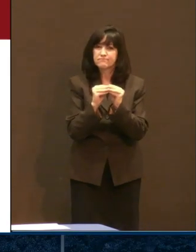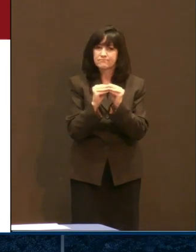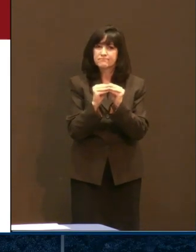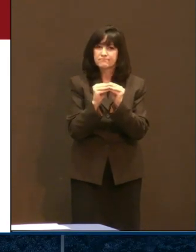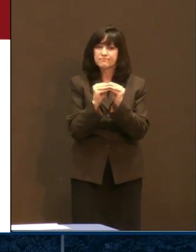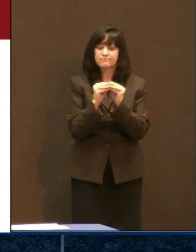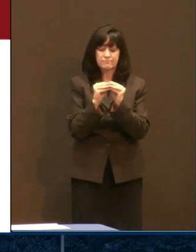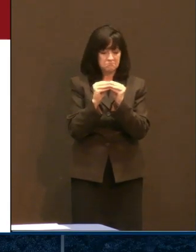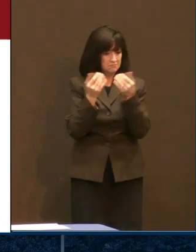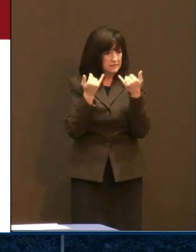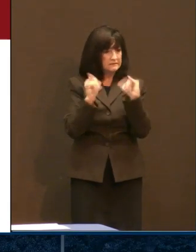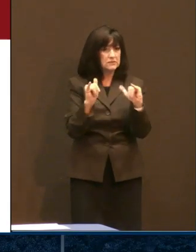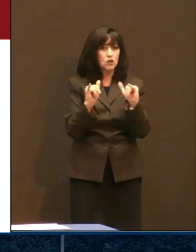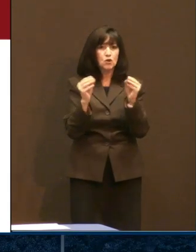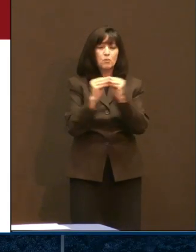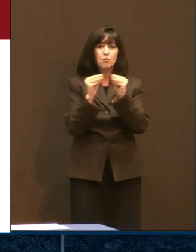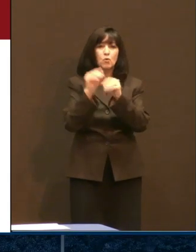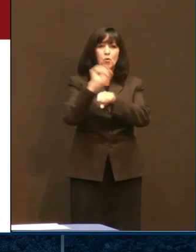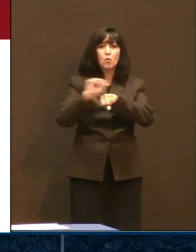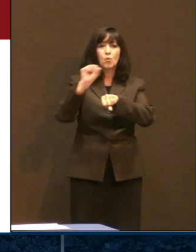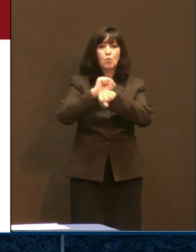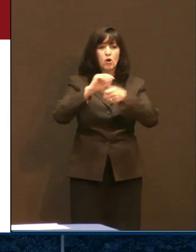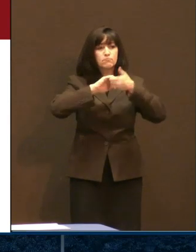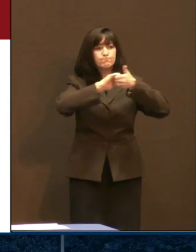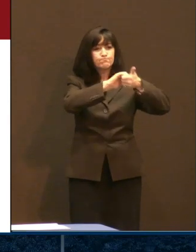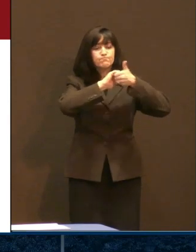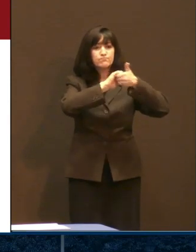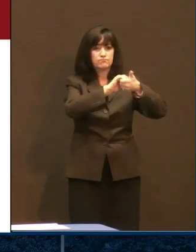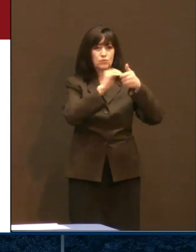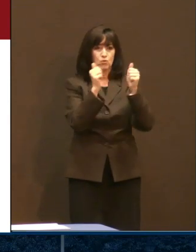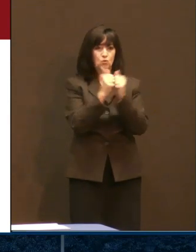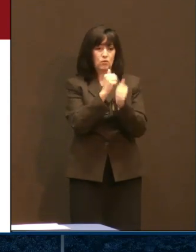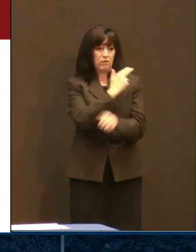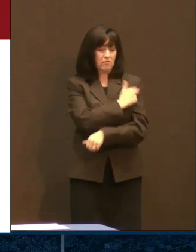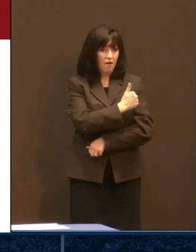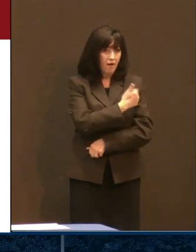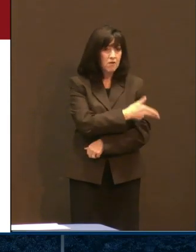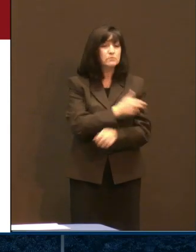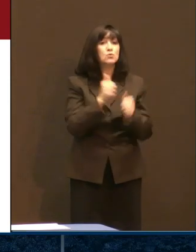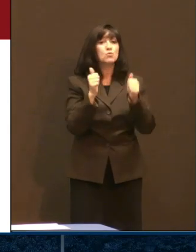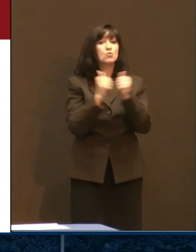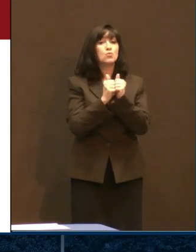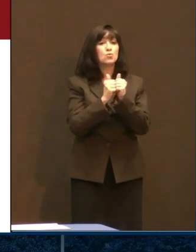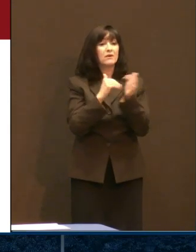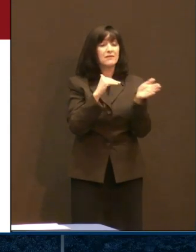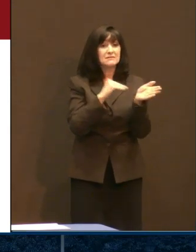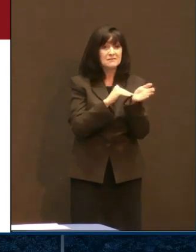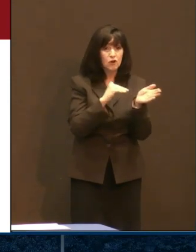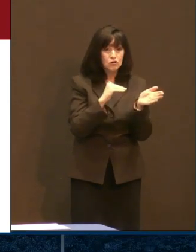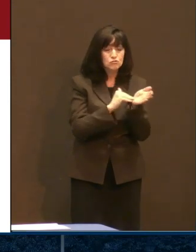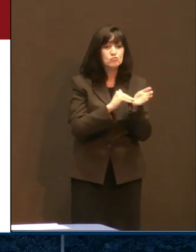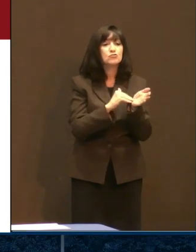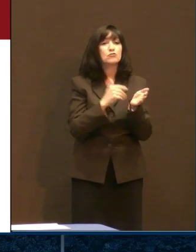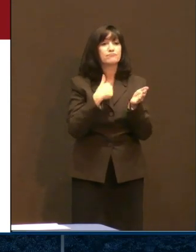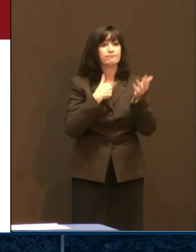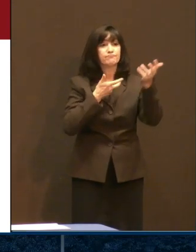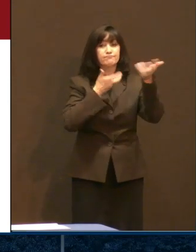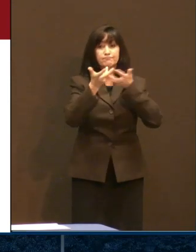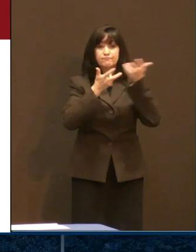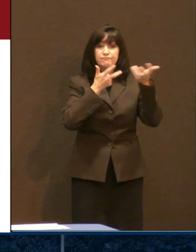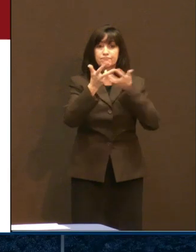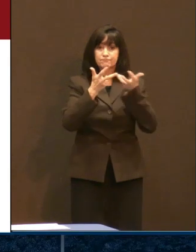in coordination with our hospitals, with primary care, talking with pharmacies and